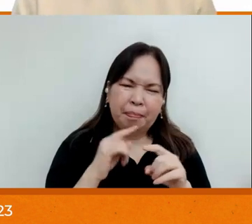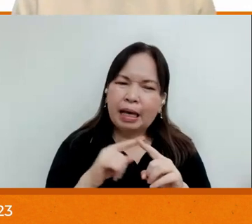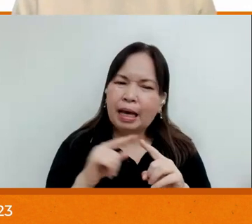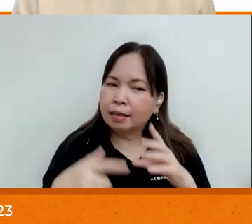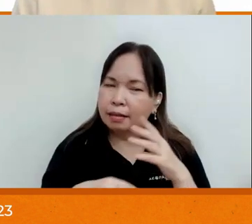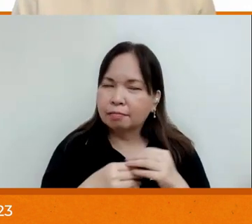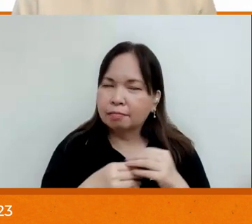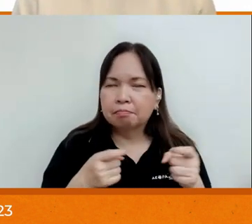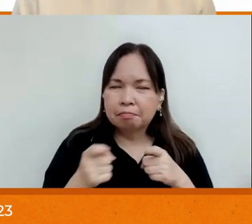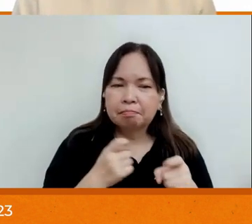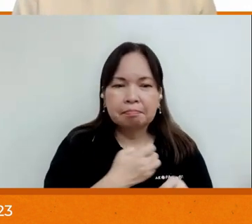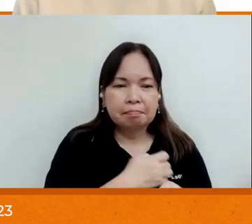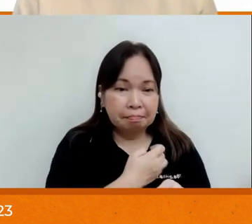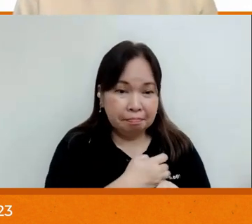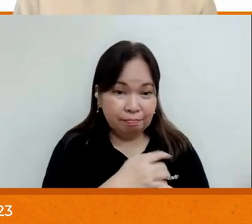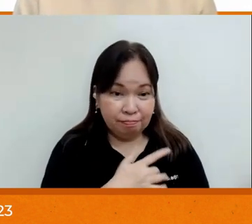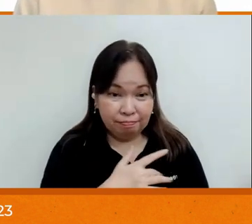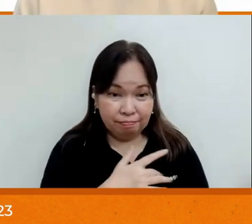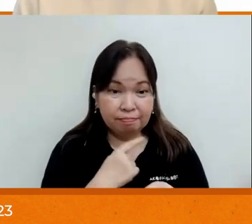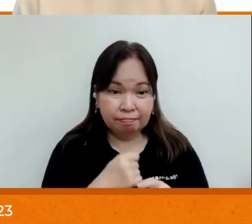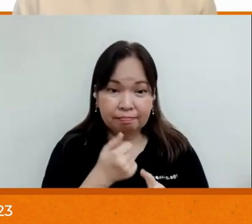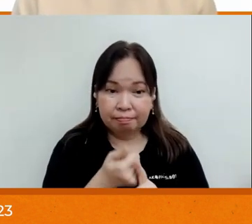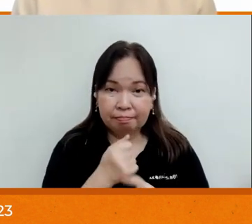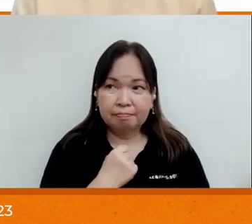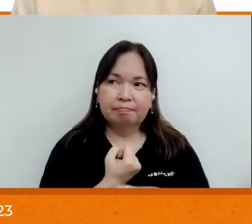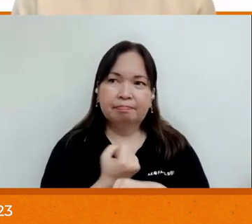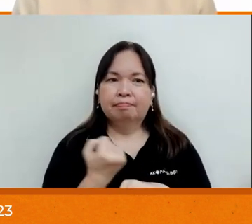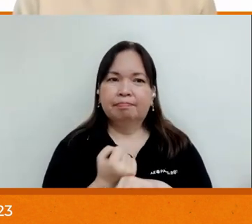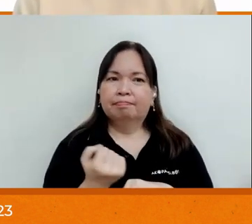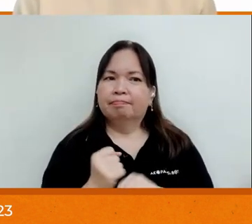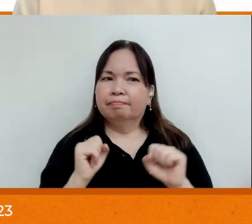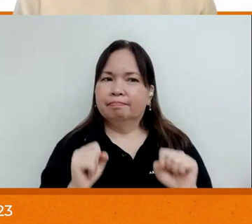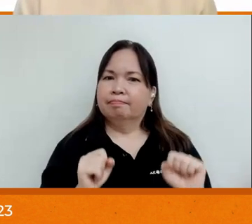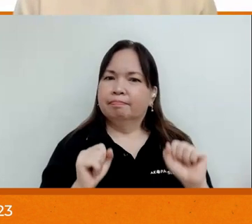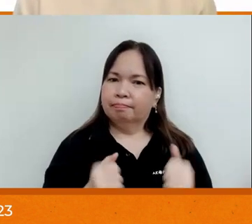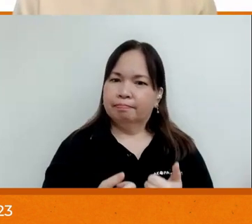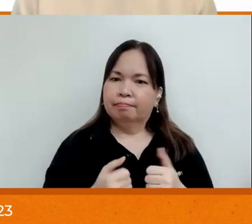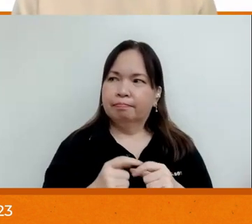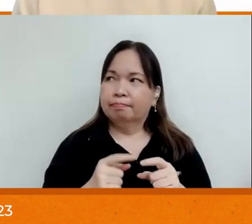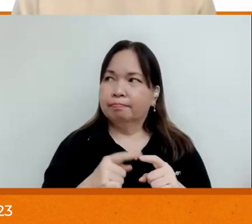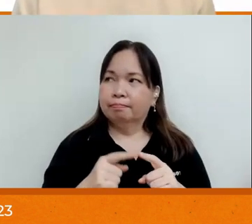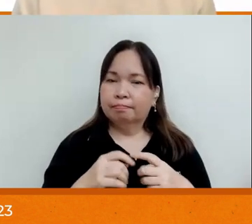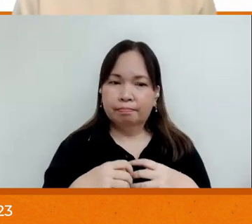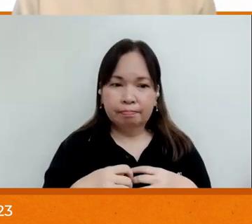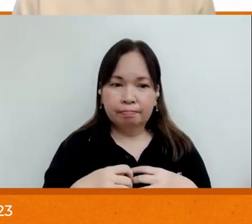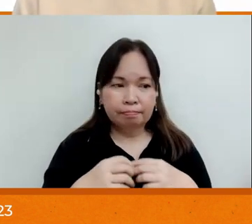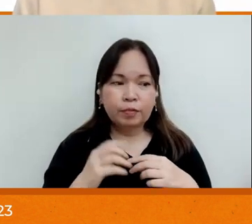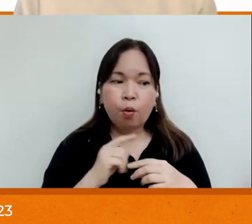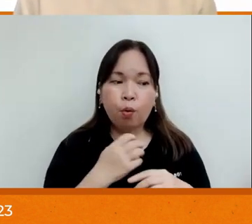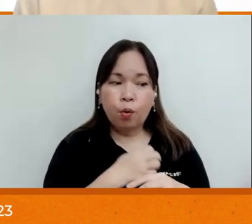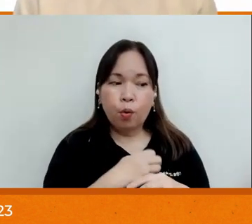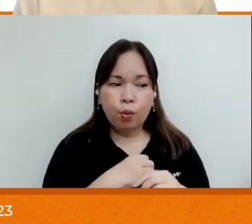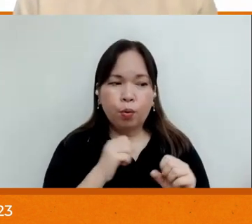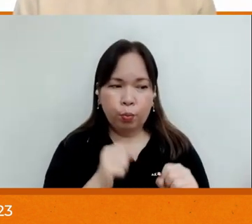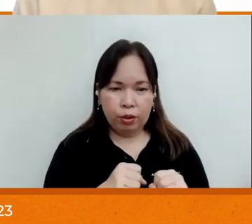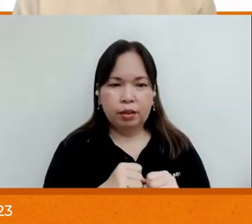can, lead to, building the resilience of the child and, building the child's emotional competence. So,